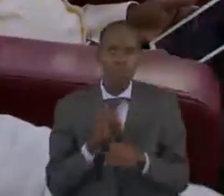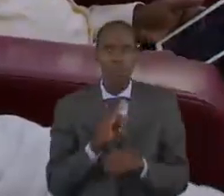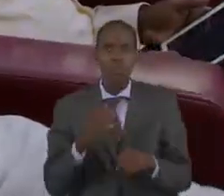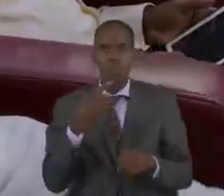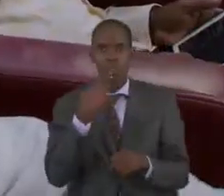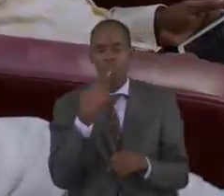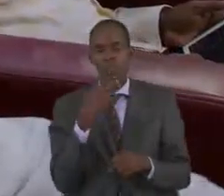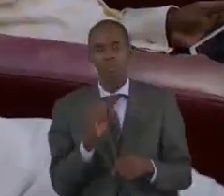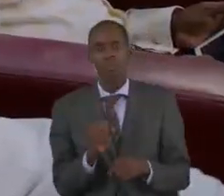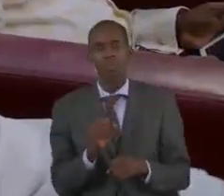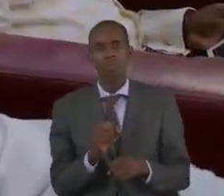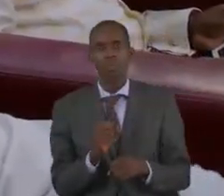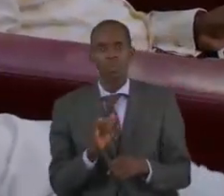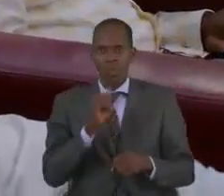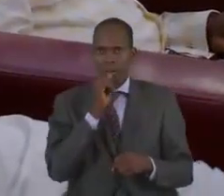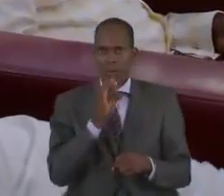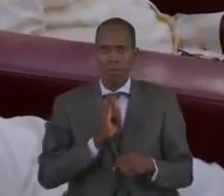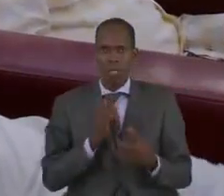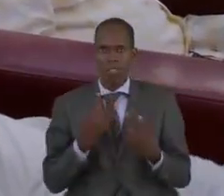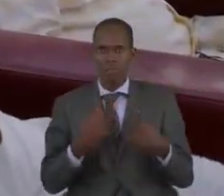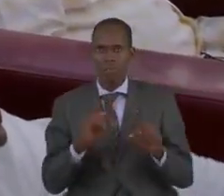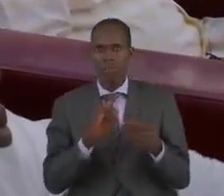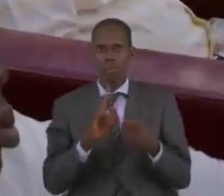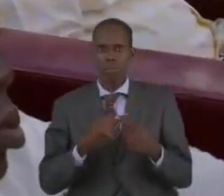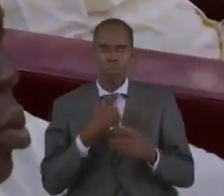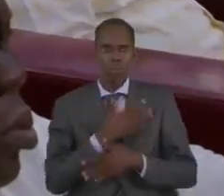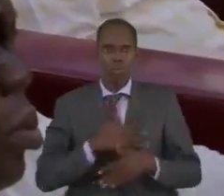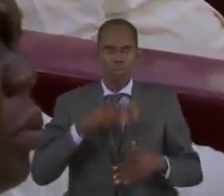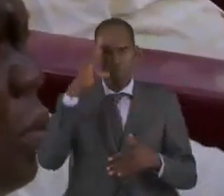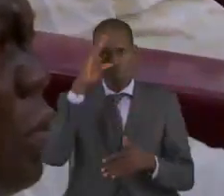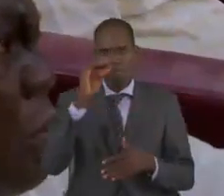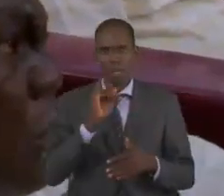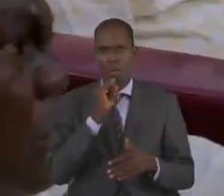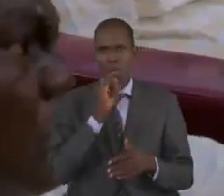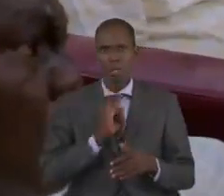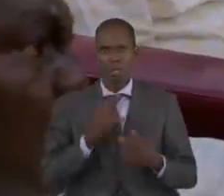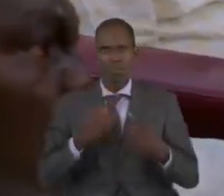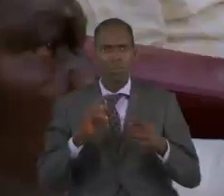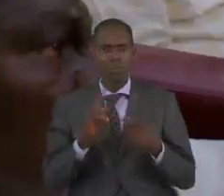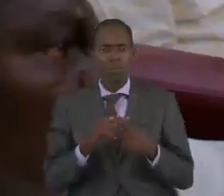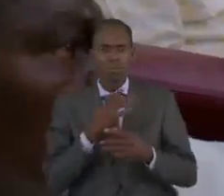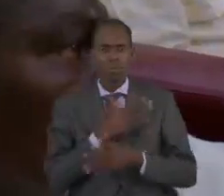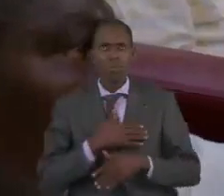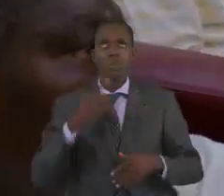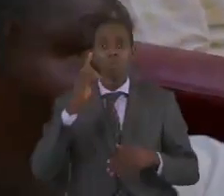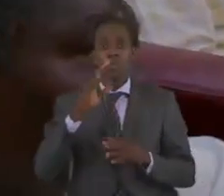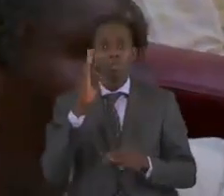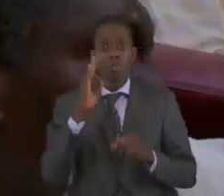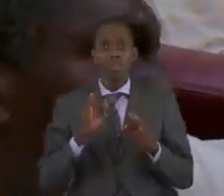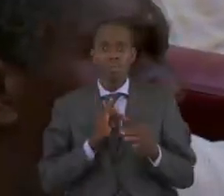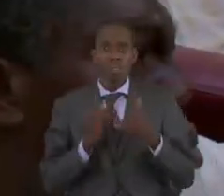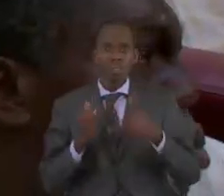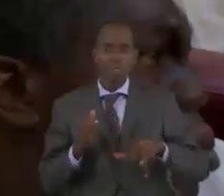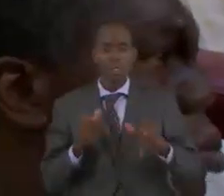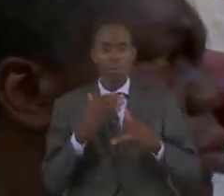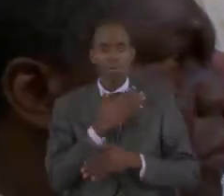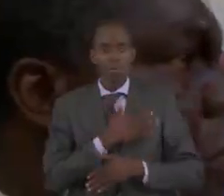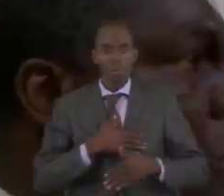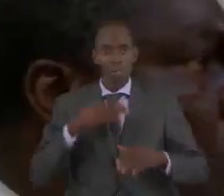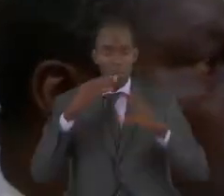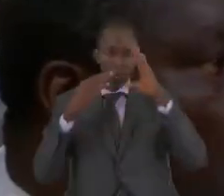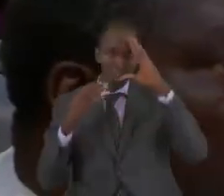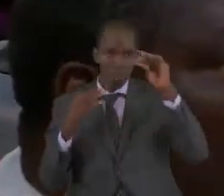said, "Am I trying to please men? Am I trying to please God? If I yet please man, then I should not be